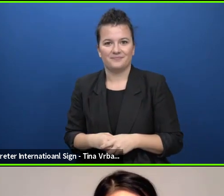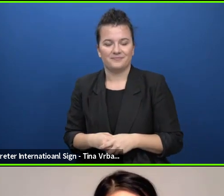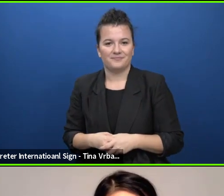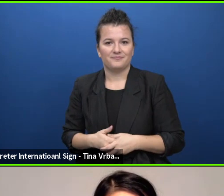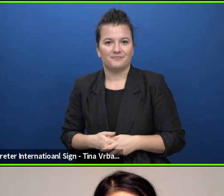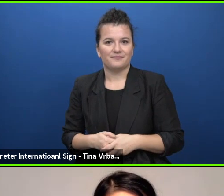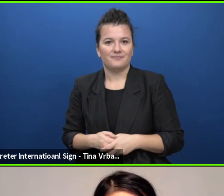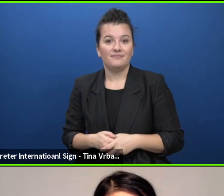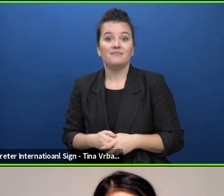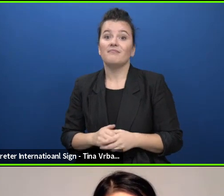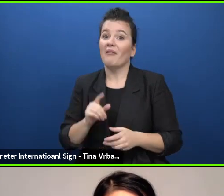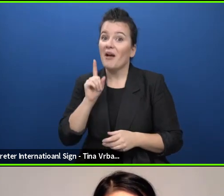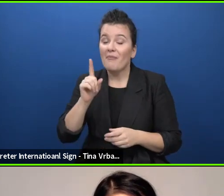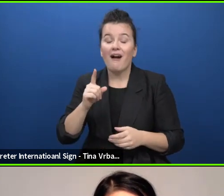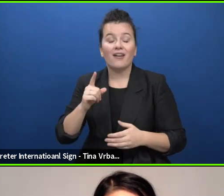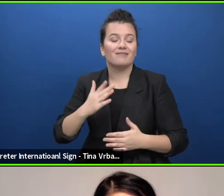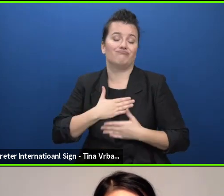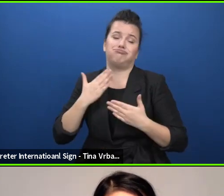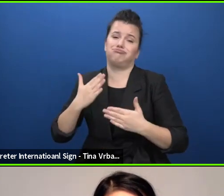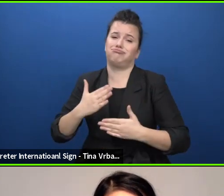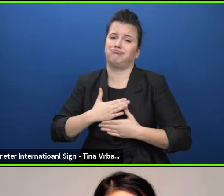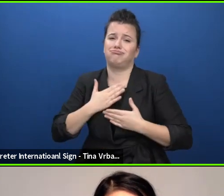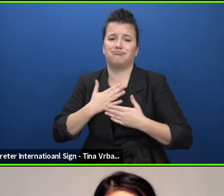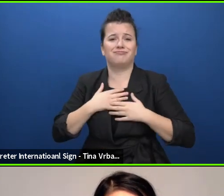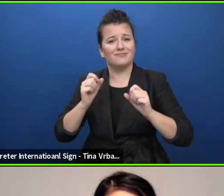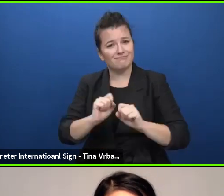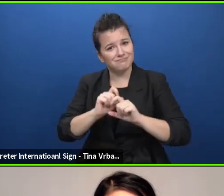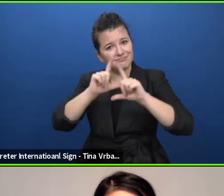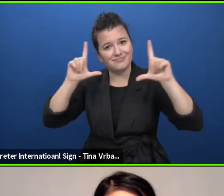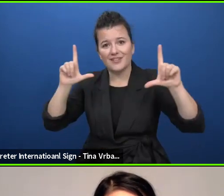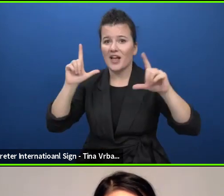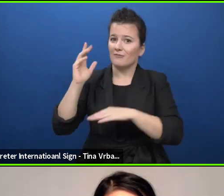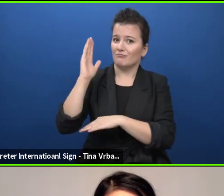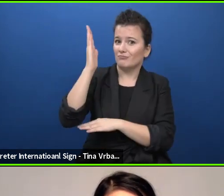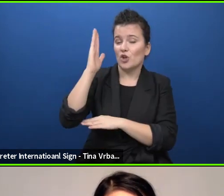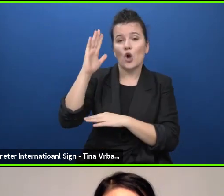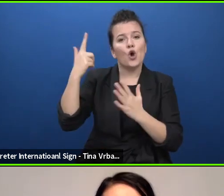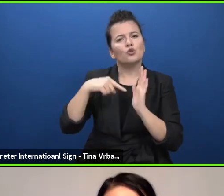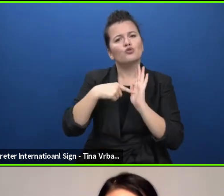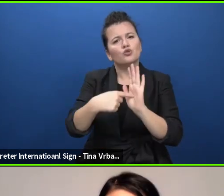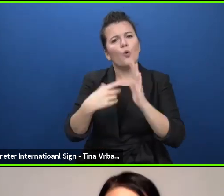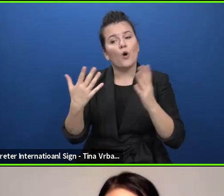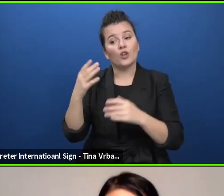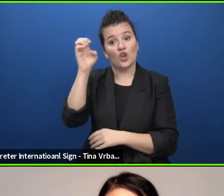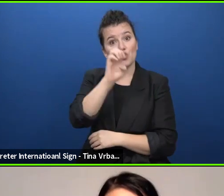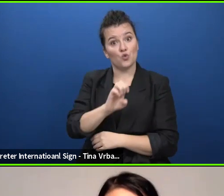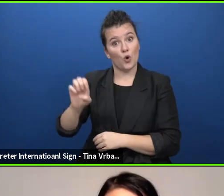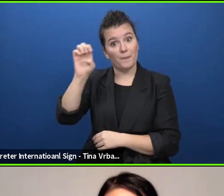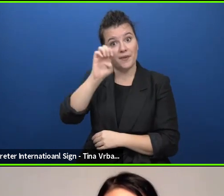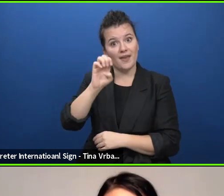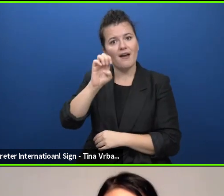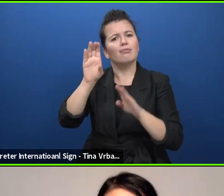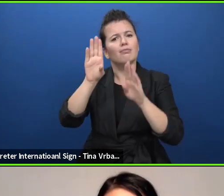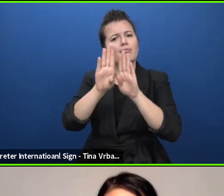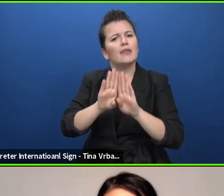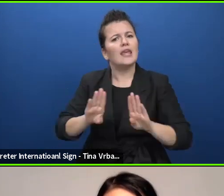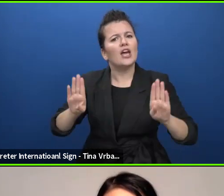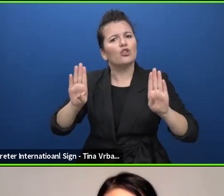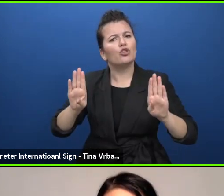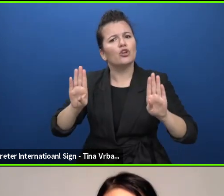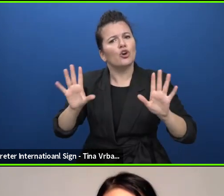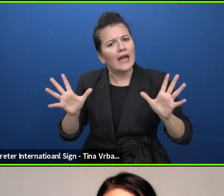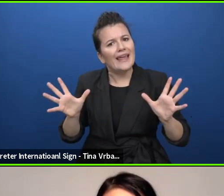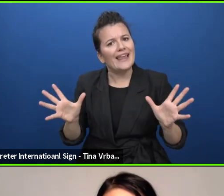opportunity to present to you the European Theatre Initiative. This initiative consists